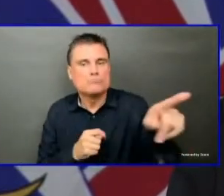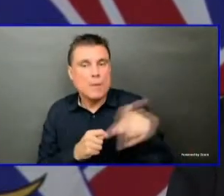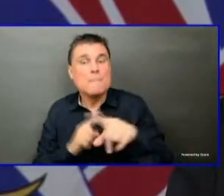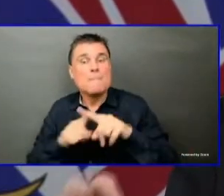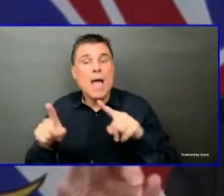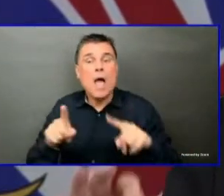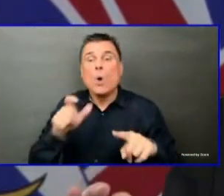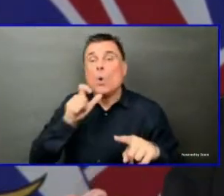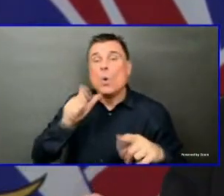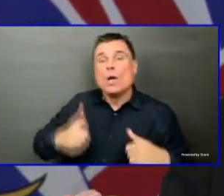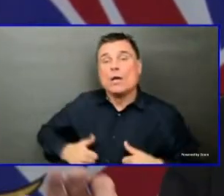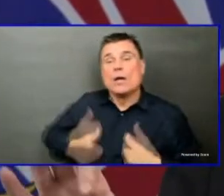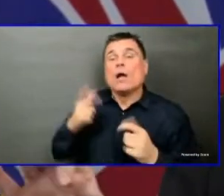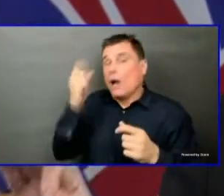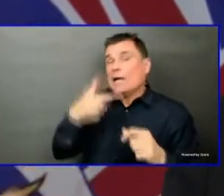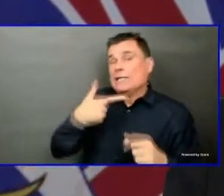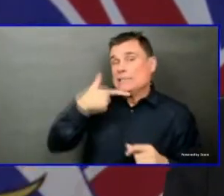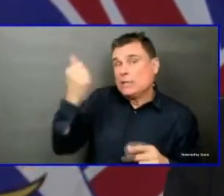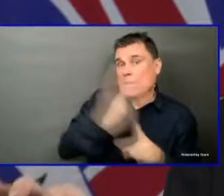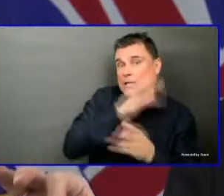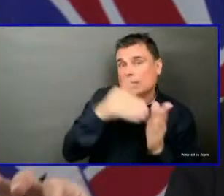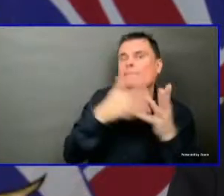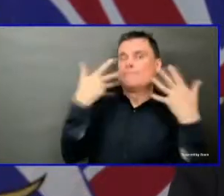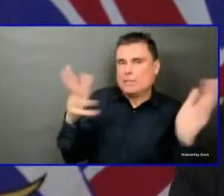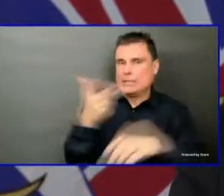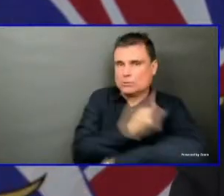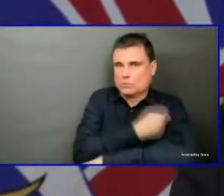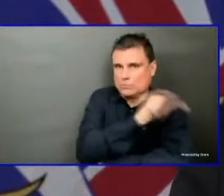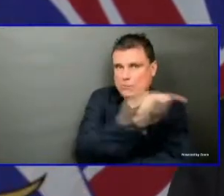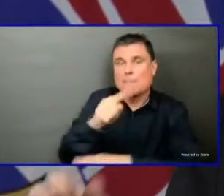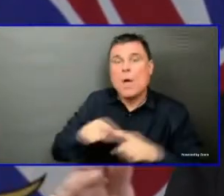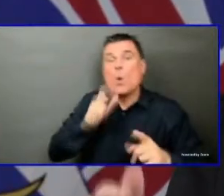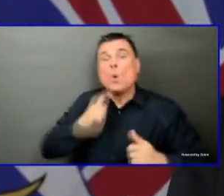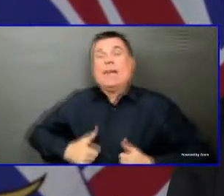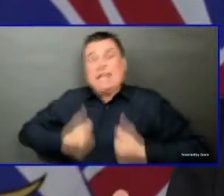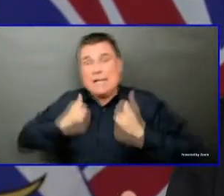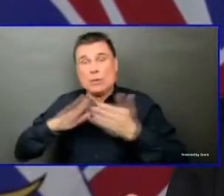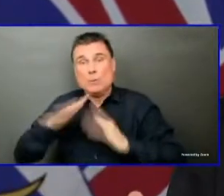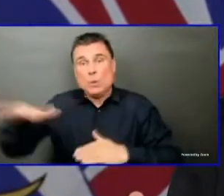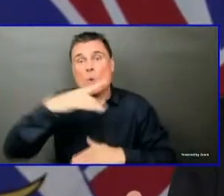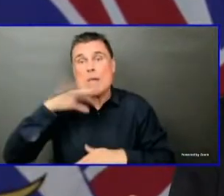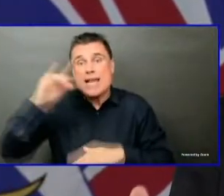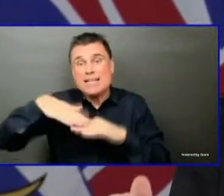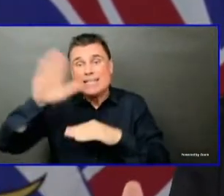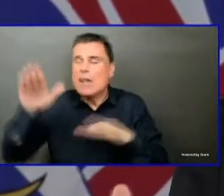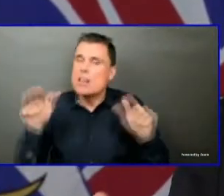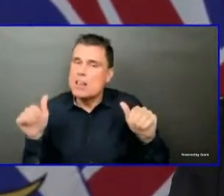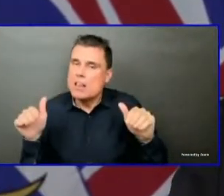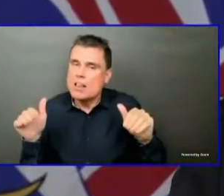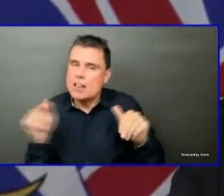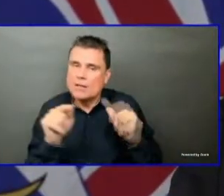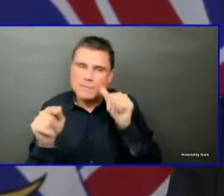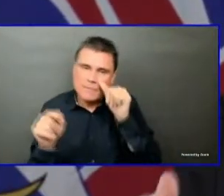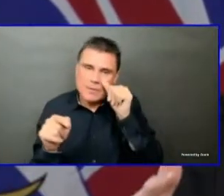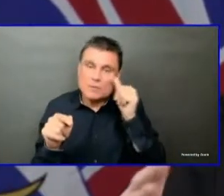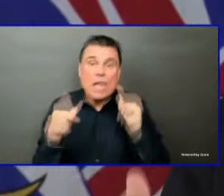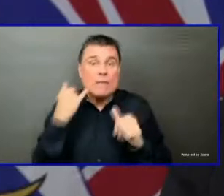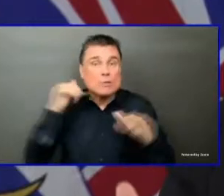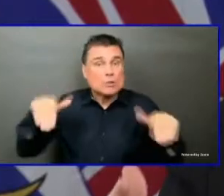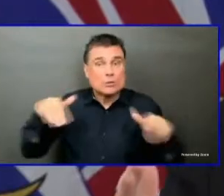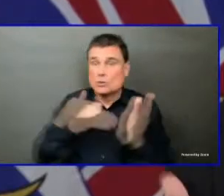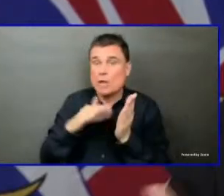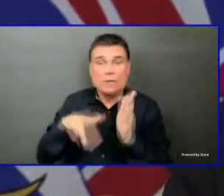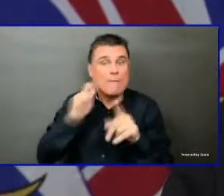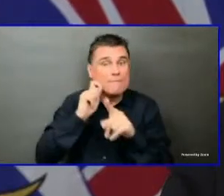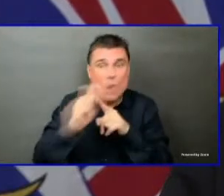So it will not necessarily be your family doctor who will call you. We will be connecting with people in a number of ways. That